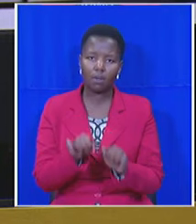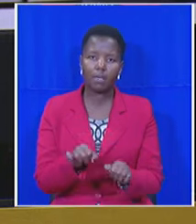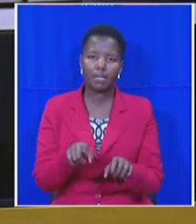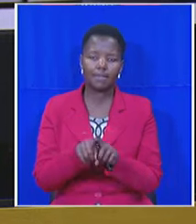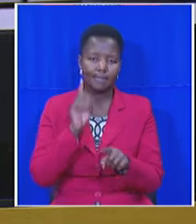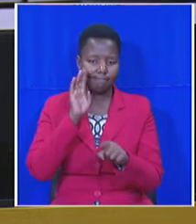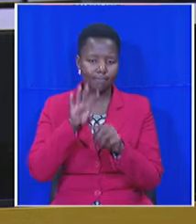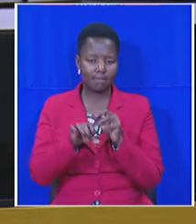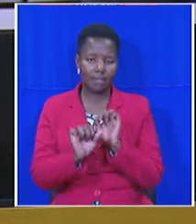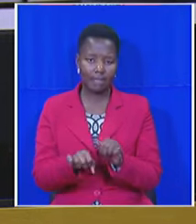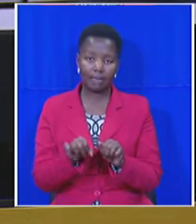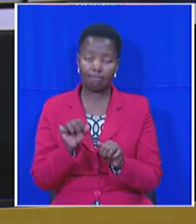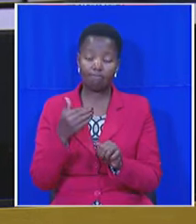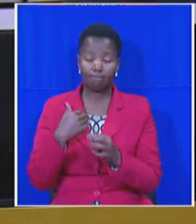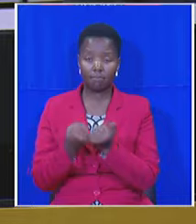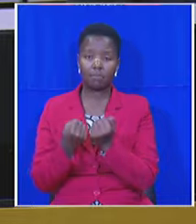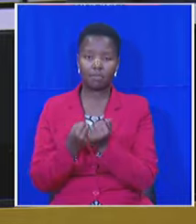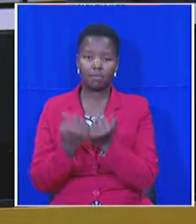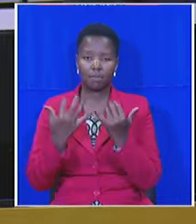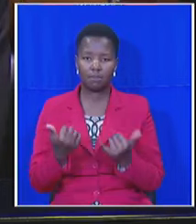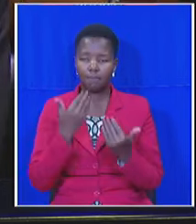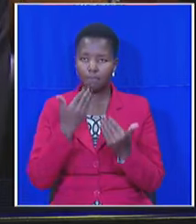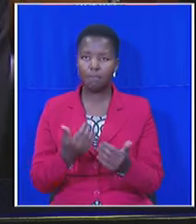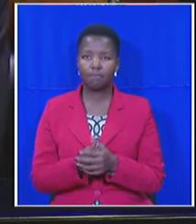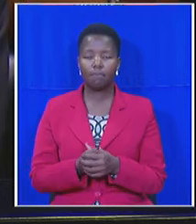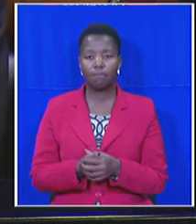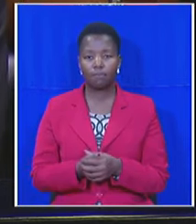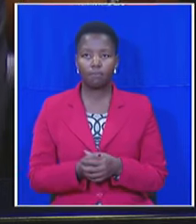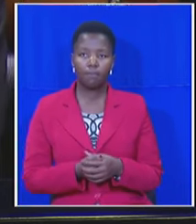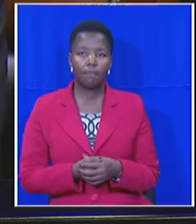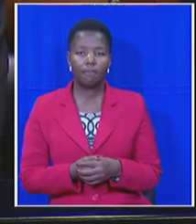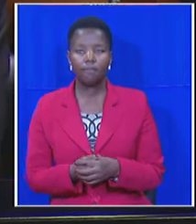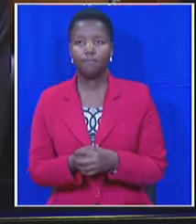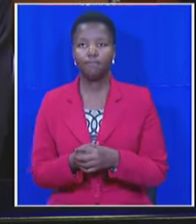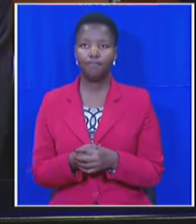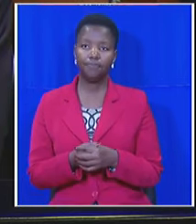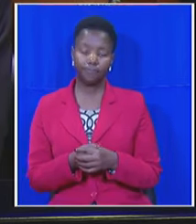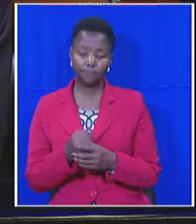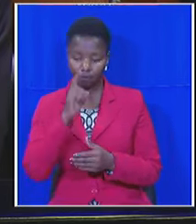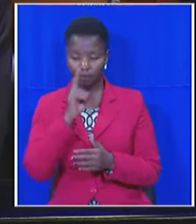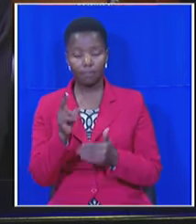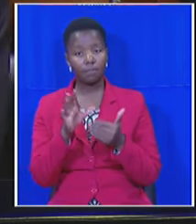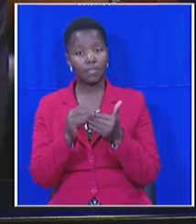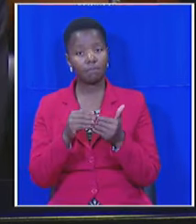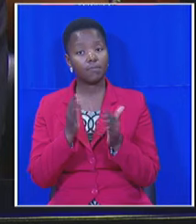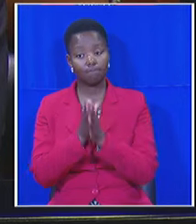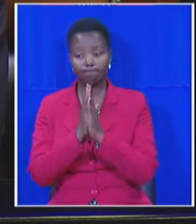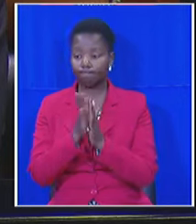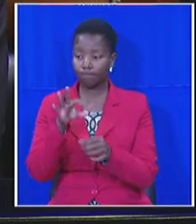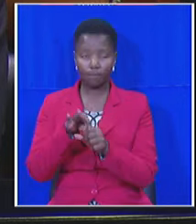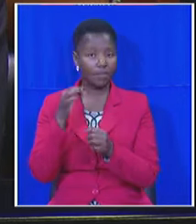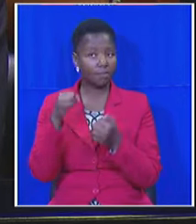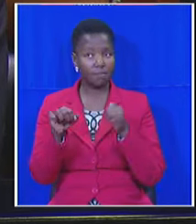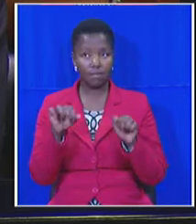So the ANC supports the budget. Thank you. Thank you, Honorable Member. Honourable members, I now put the vote. Are there any